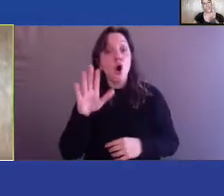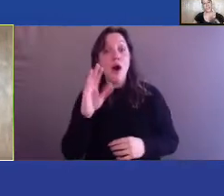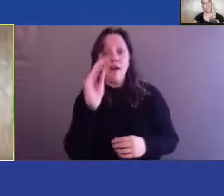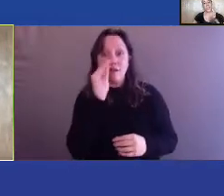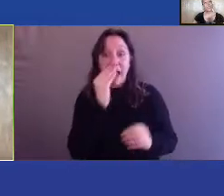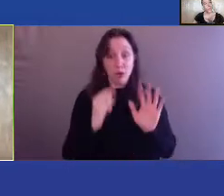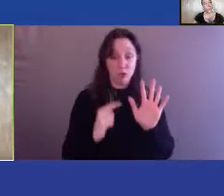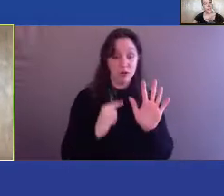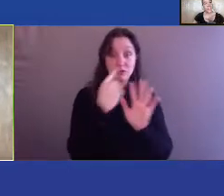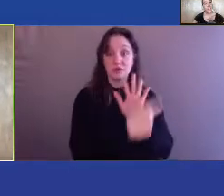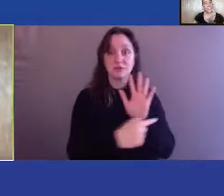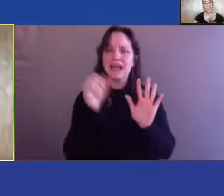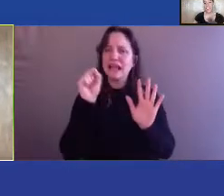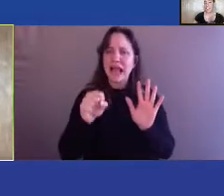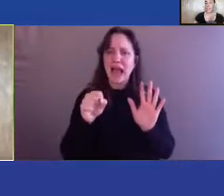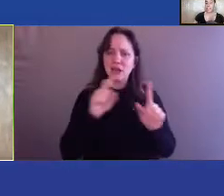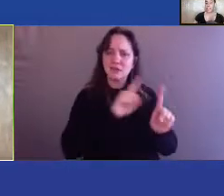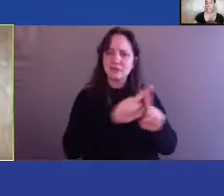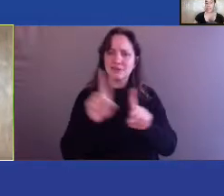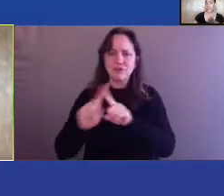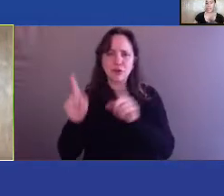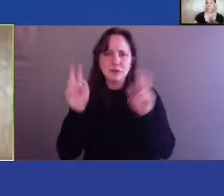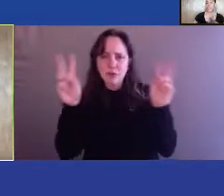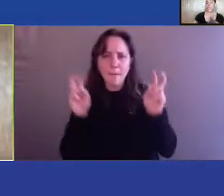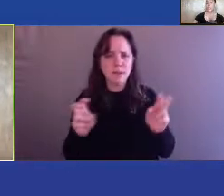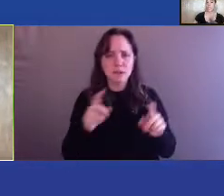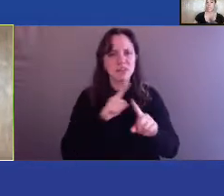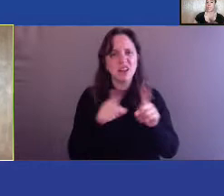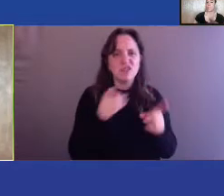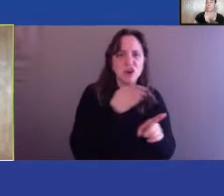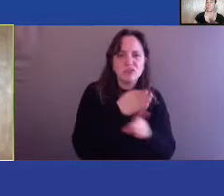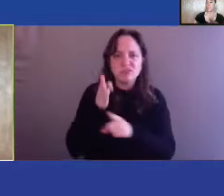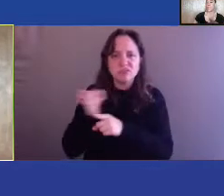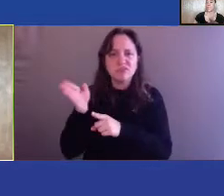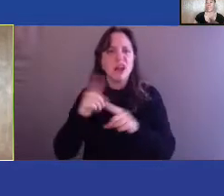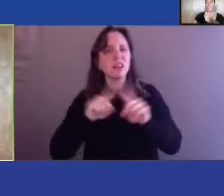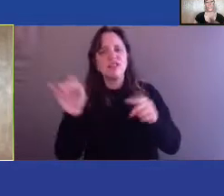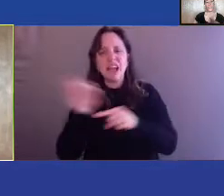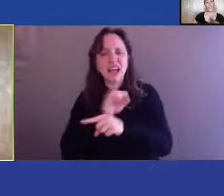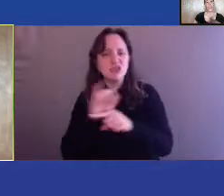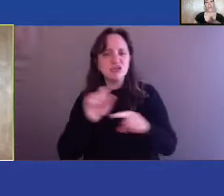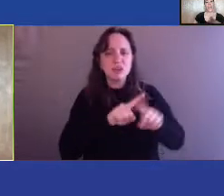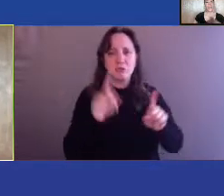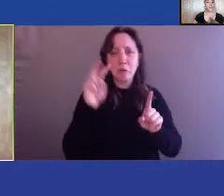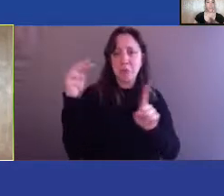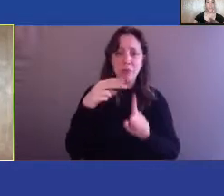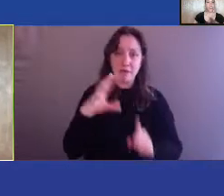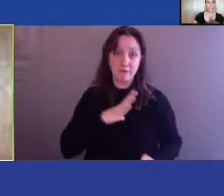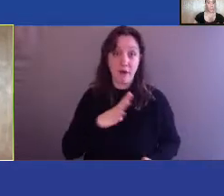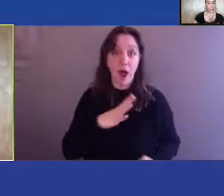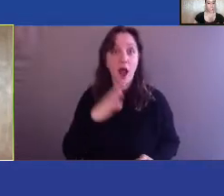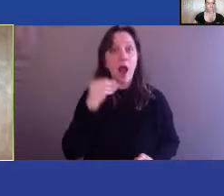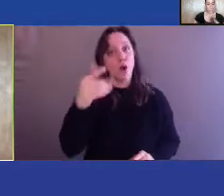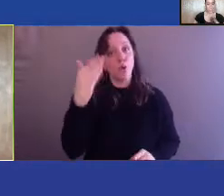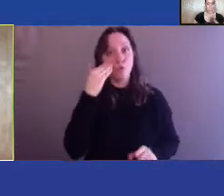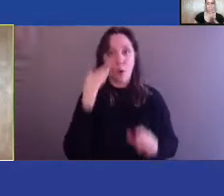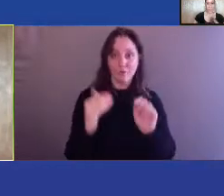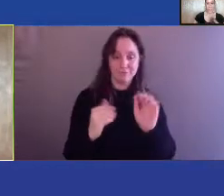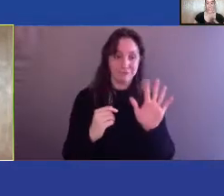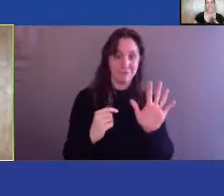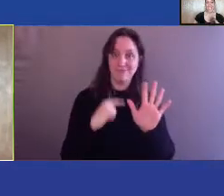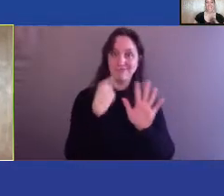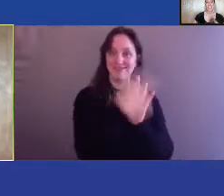each one, the issue areas and the actions might look a little bit different. So I invite you to explore each